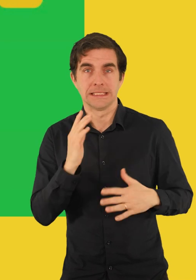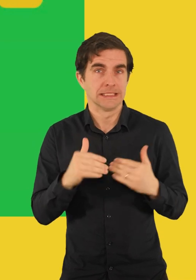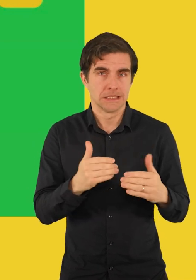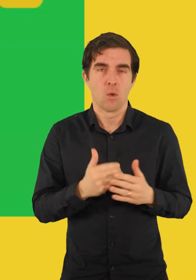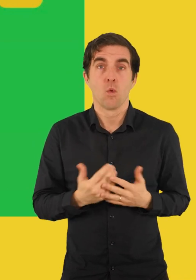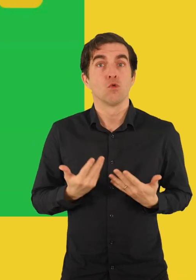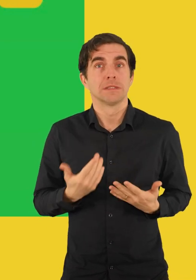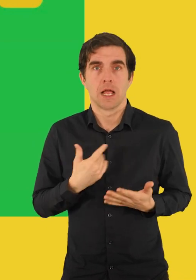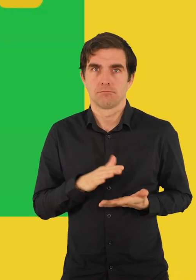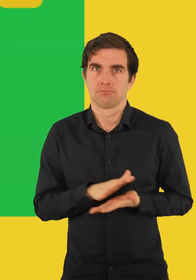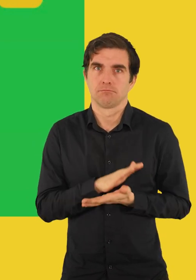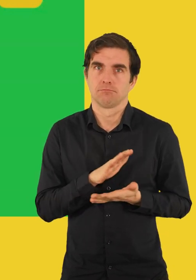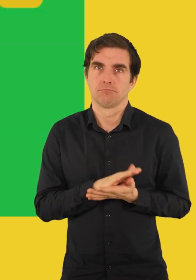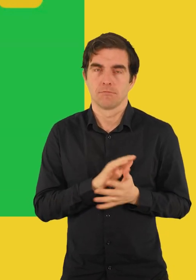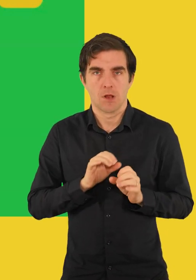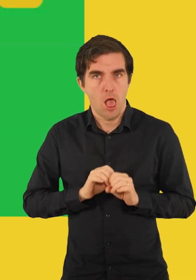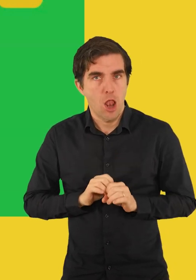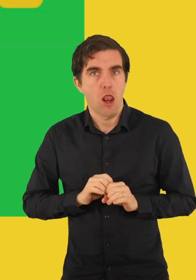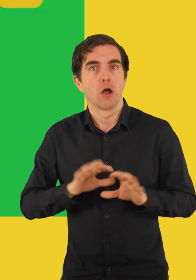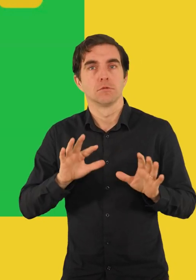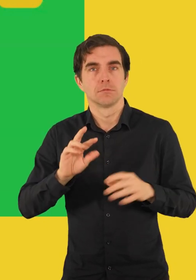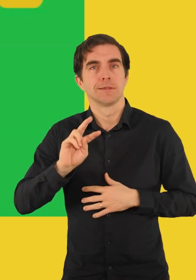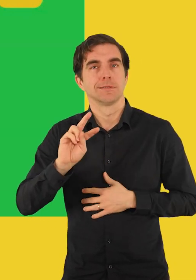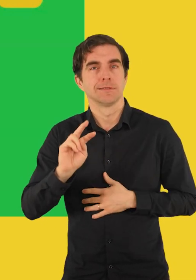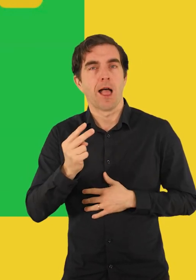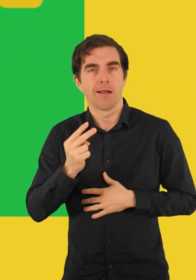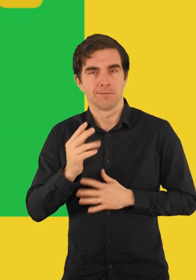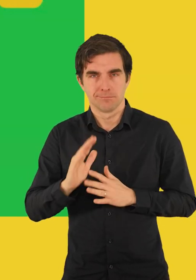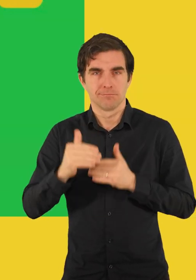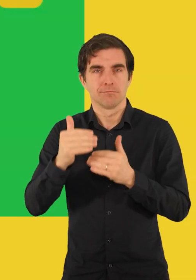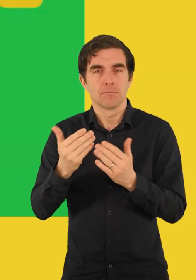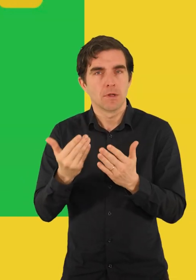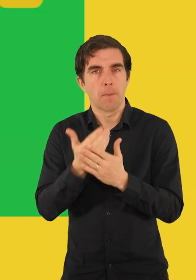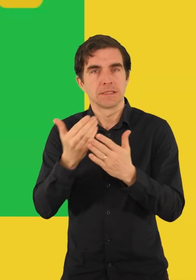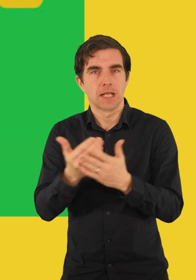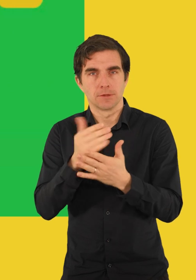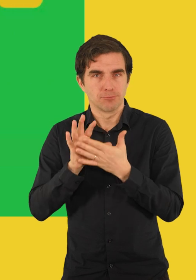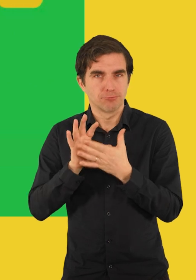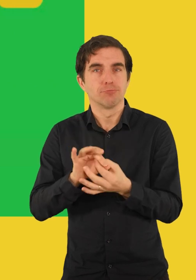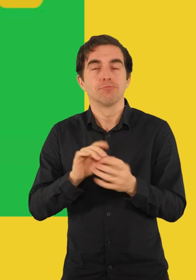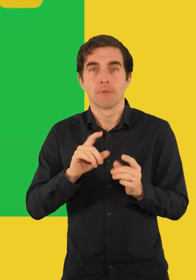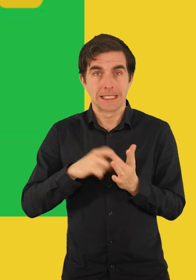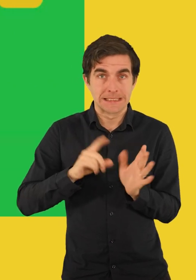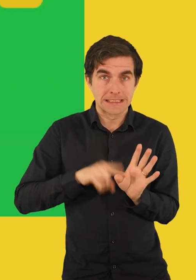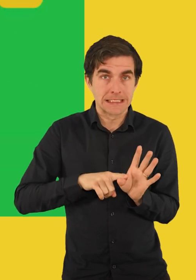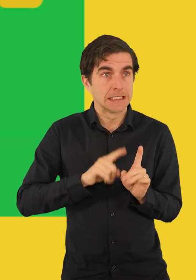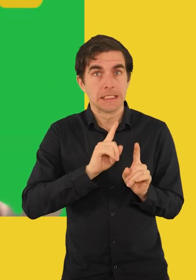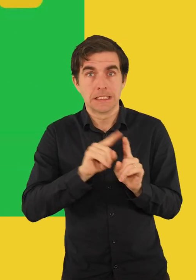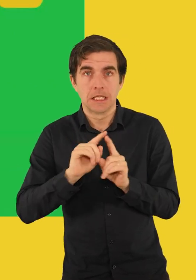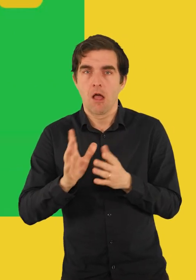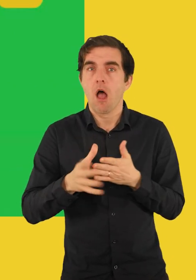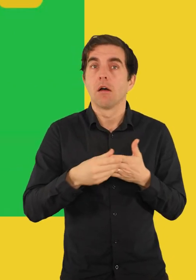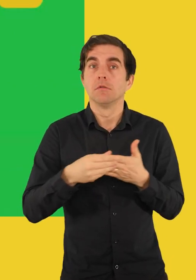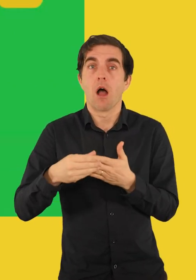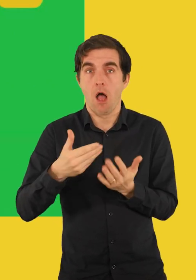we're also very happy to be launching the version 2, the update of the Cities and Regions Let's Get Started guide,